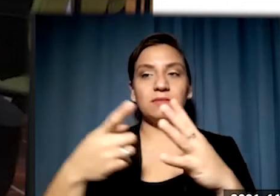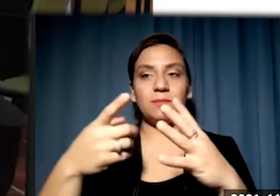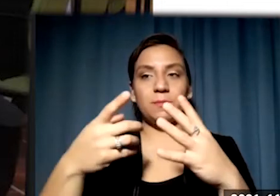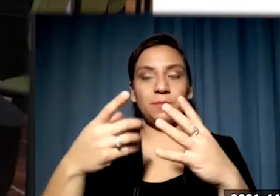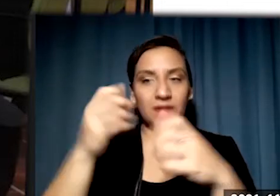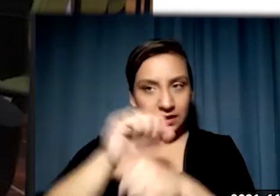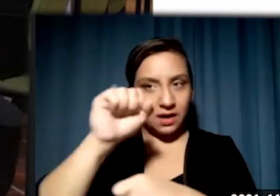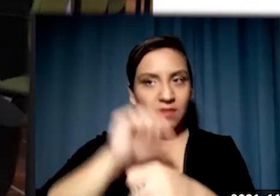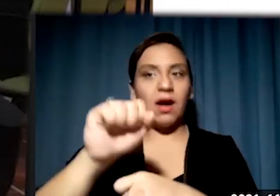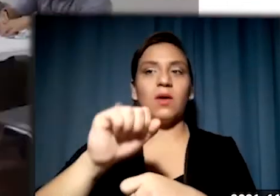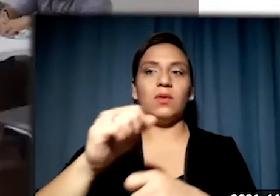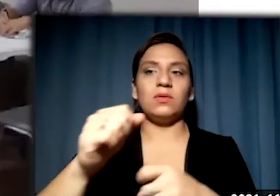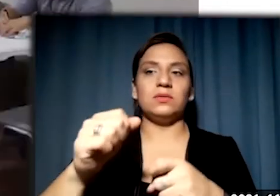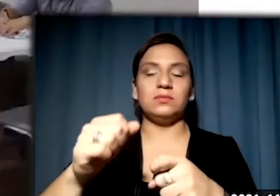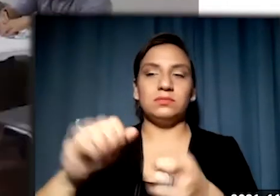district.